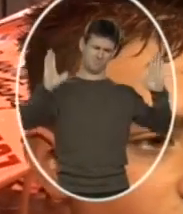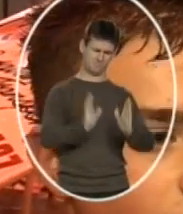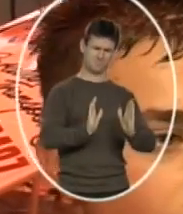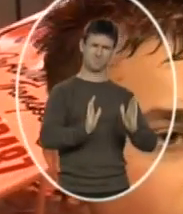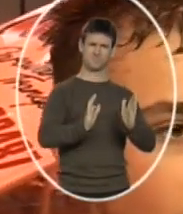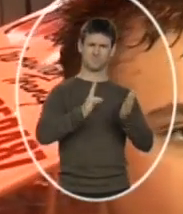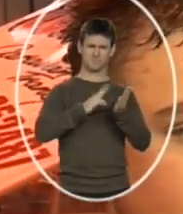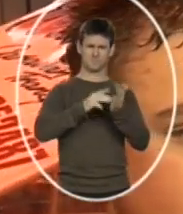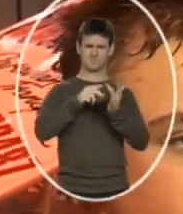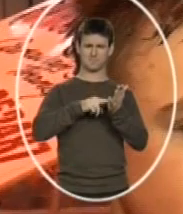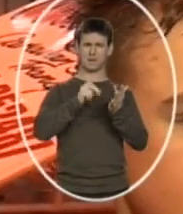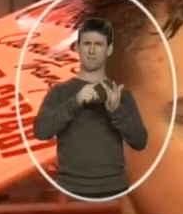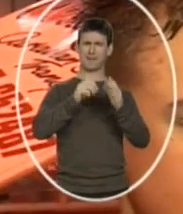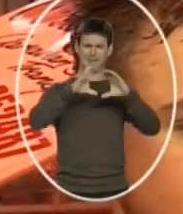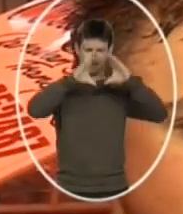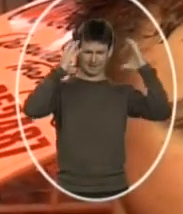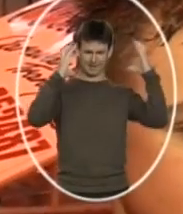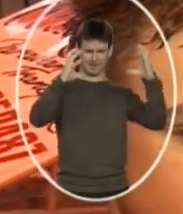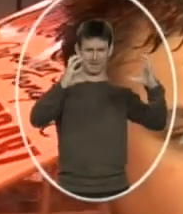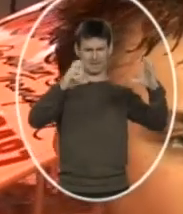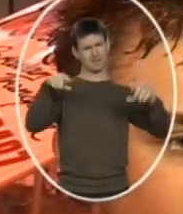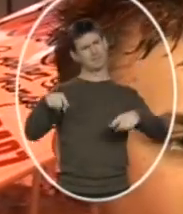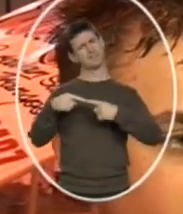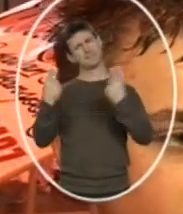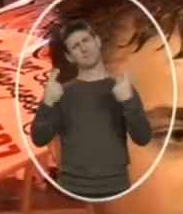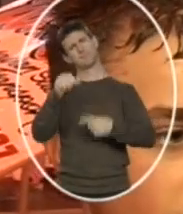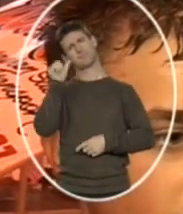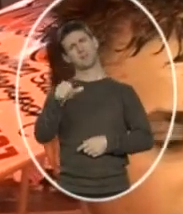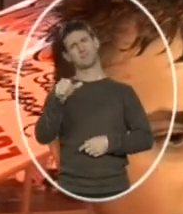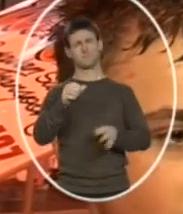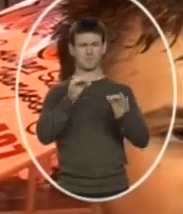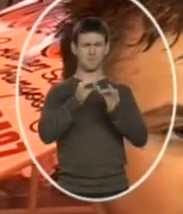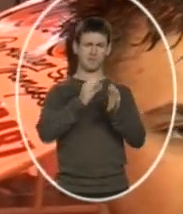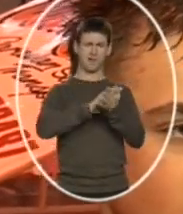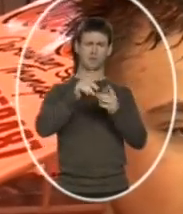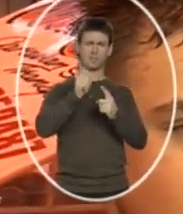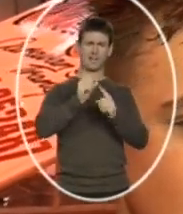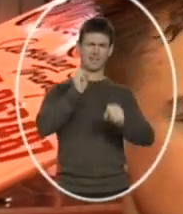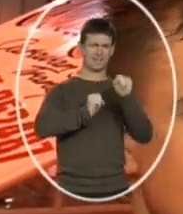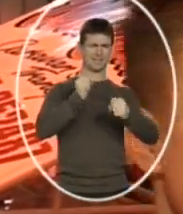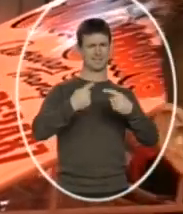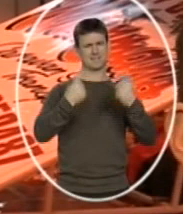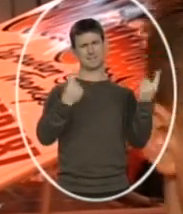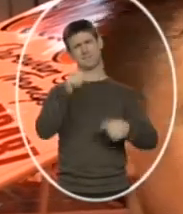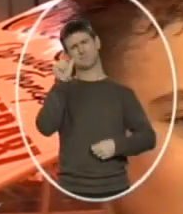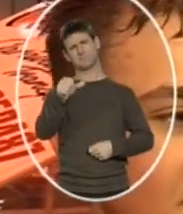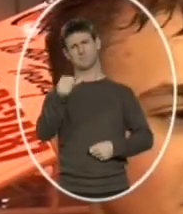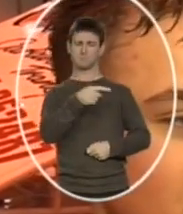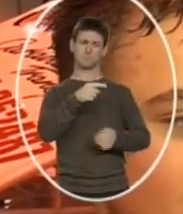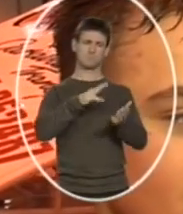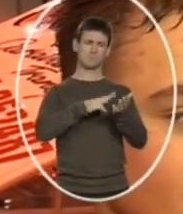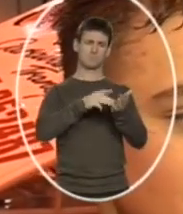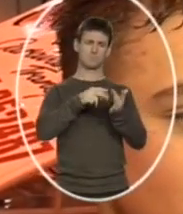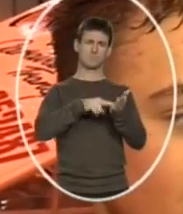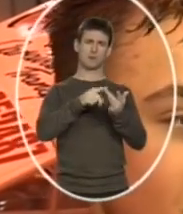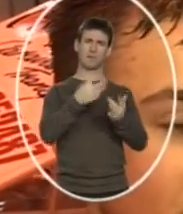frame, aren't they, and a mini body shell. Just talk us through that. I mean, the brake horsepower difference must be enormous, Daniel. Yeah, the minis basically only had 50